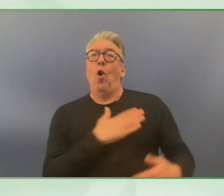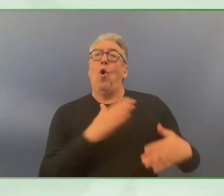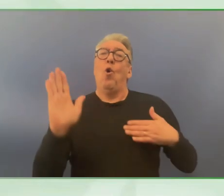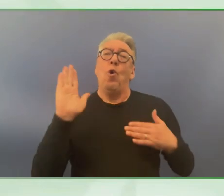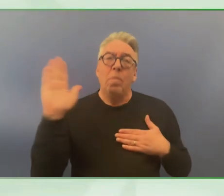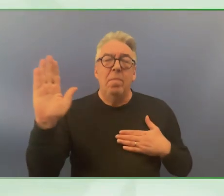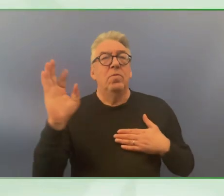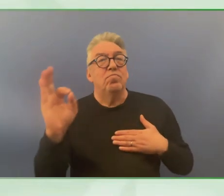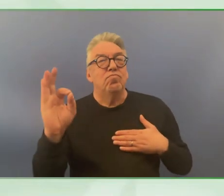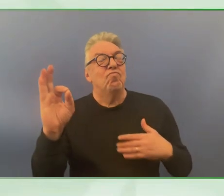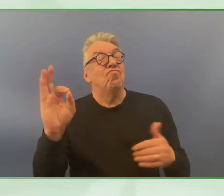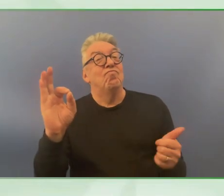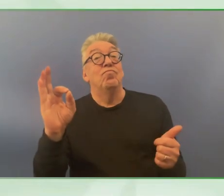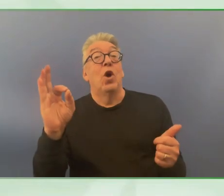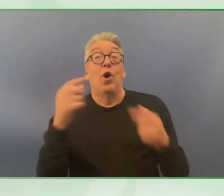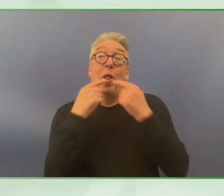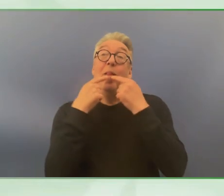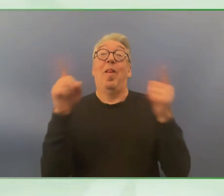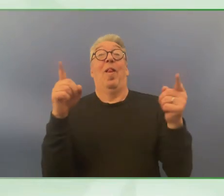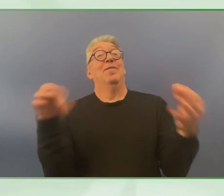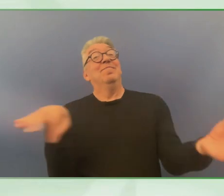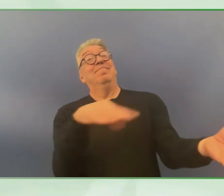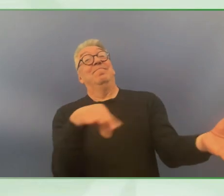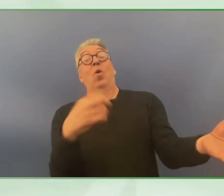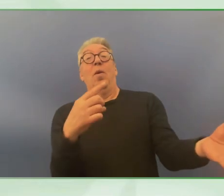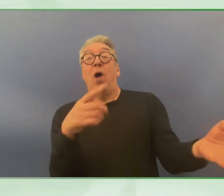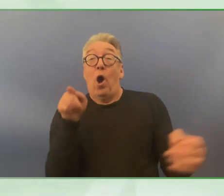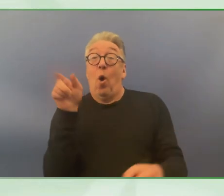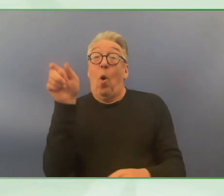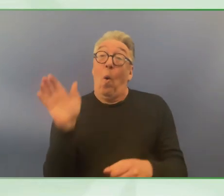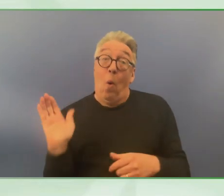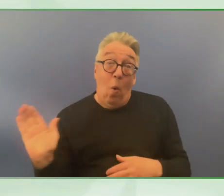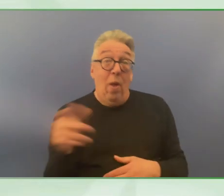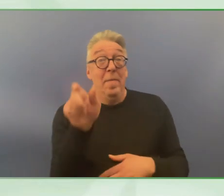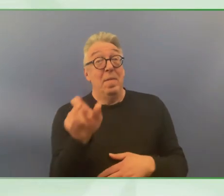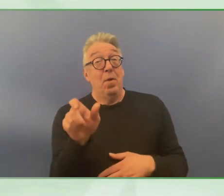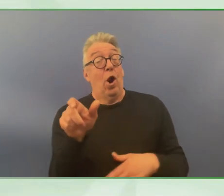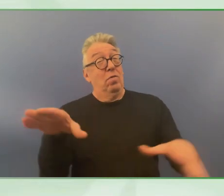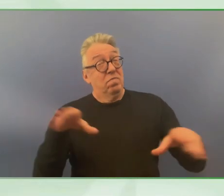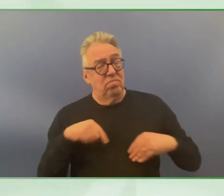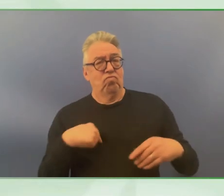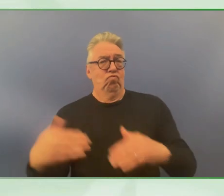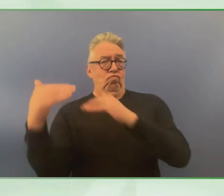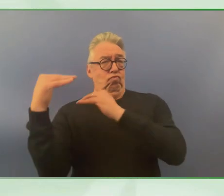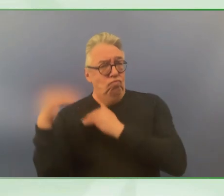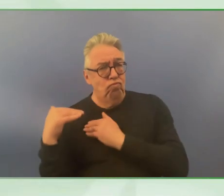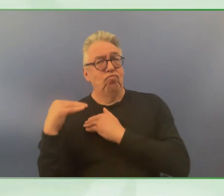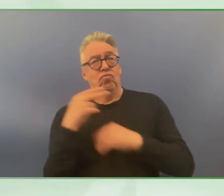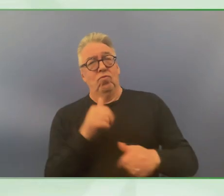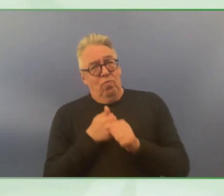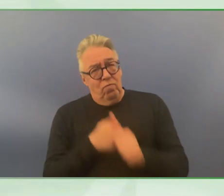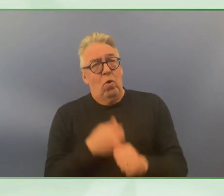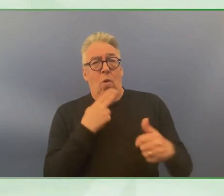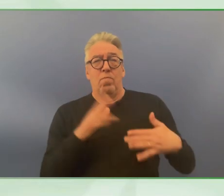that those leaders are accountable for the work that they've done and the work that they've committed to do. Can you tell us a bit more about